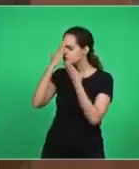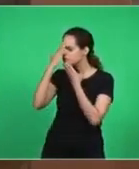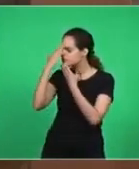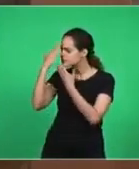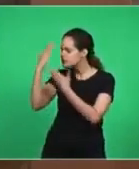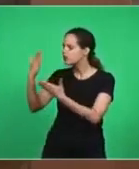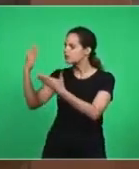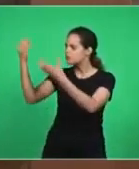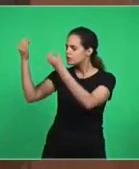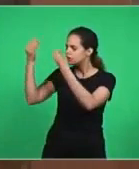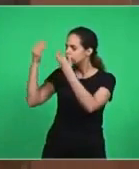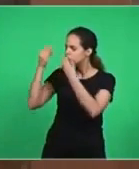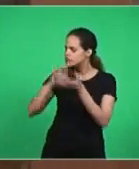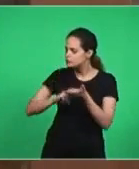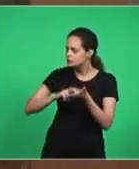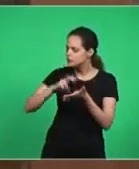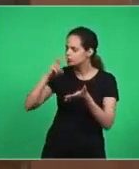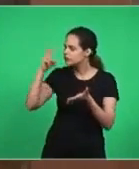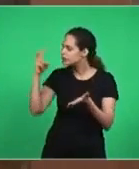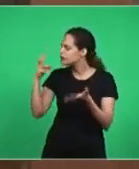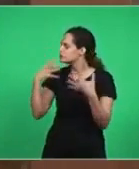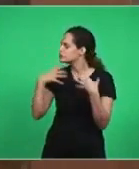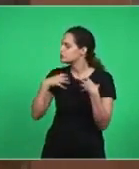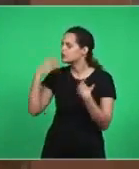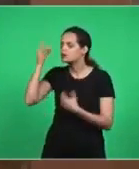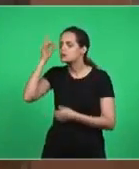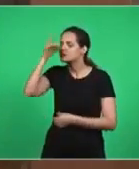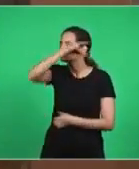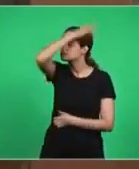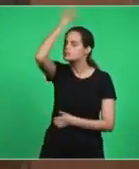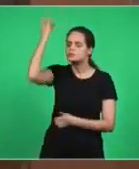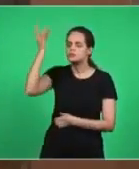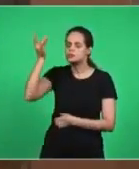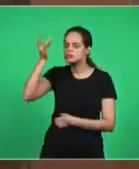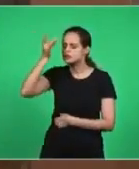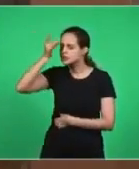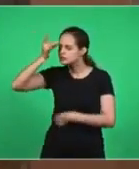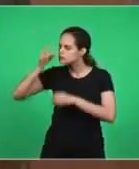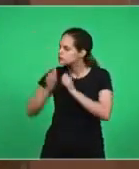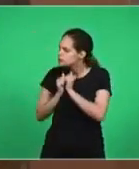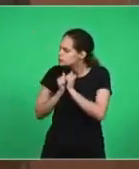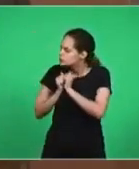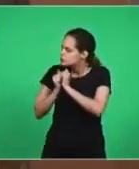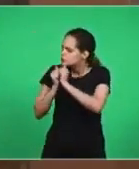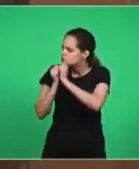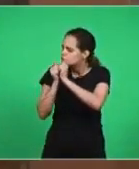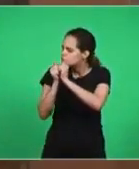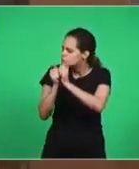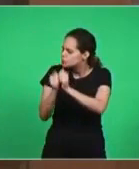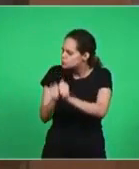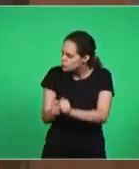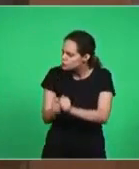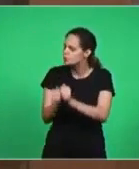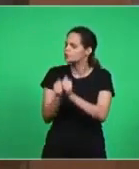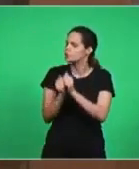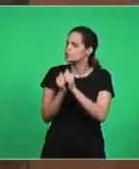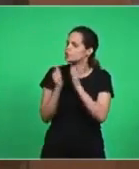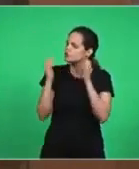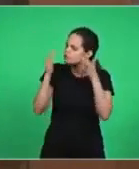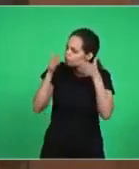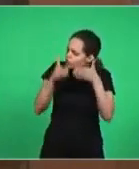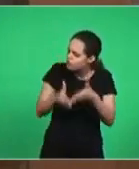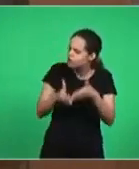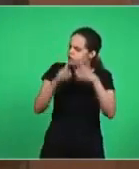you for your teaching this morning and for the way which your Holy Spirit has been with us, emphatic